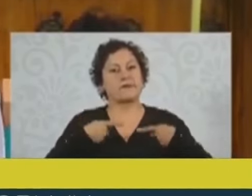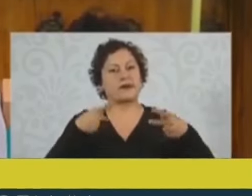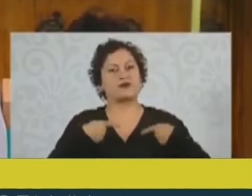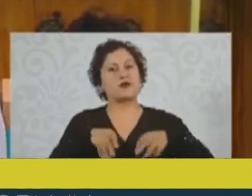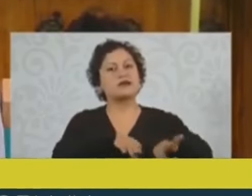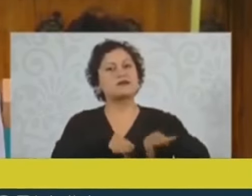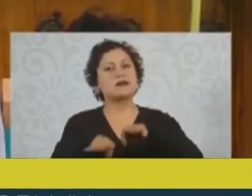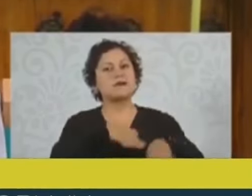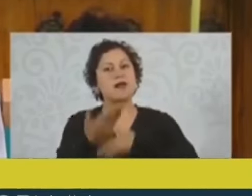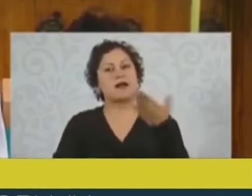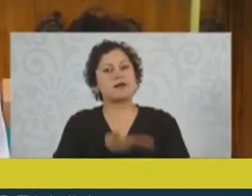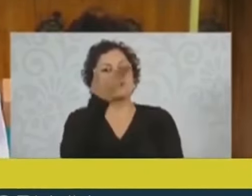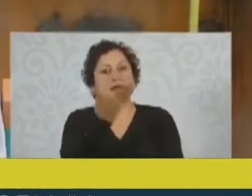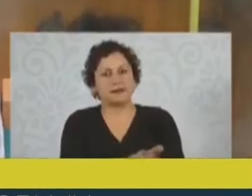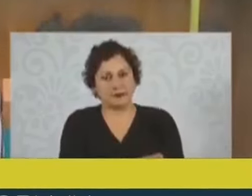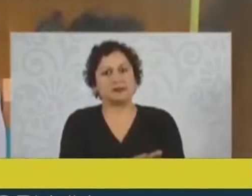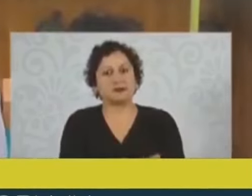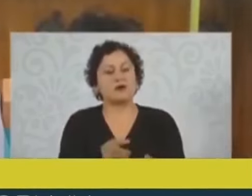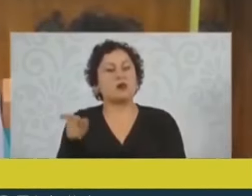the registration begins